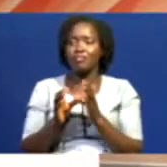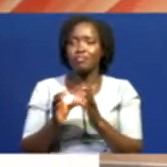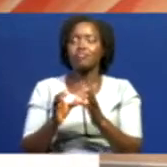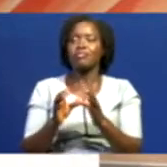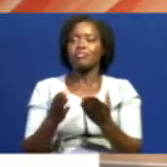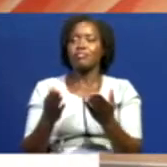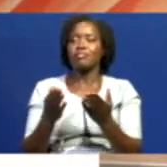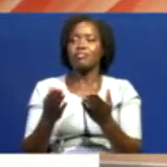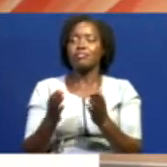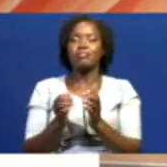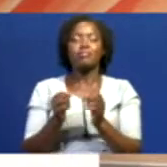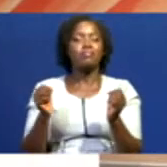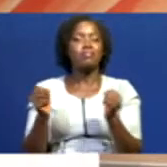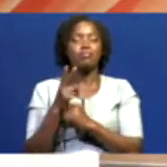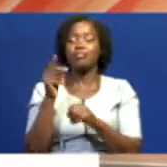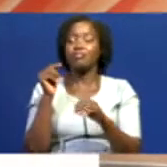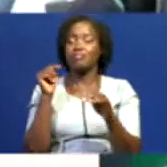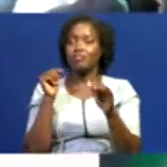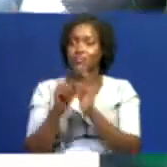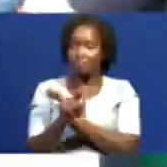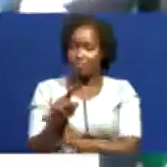to go into a penalty shootout.